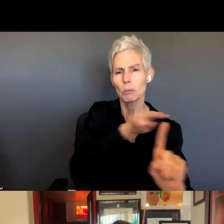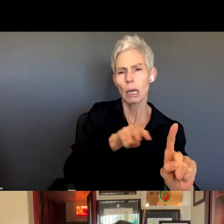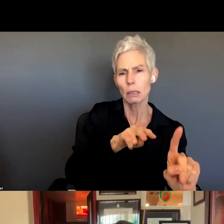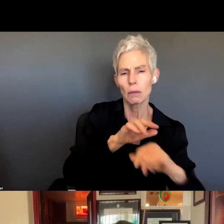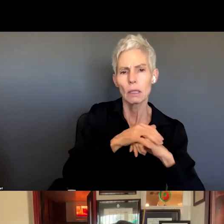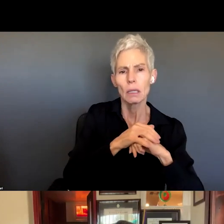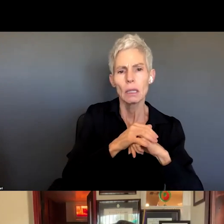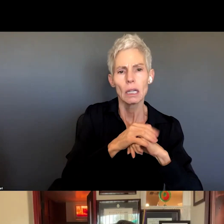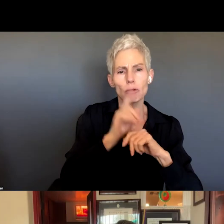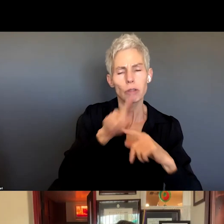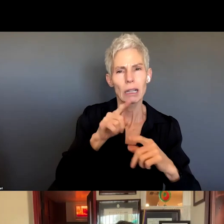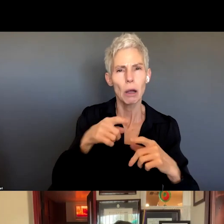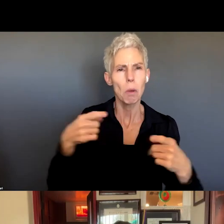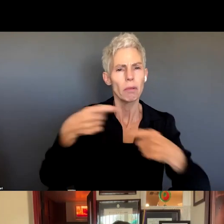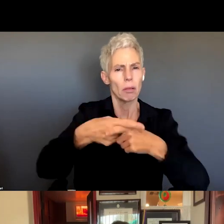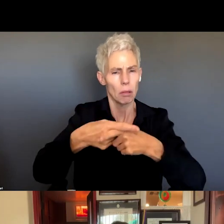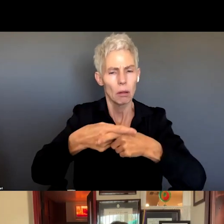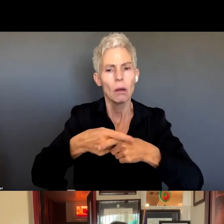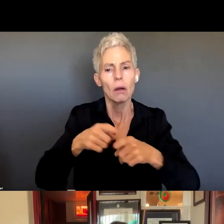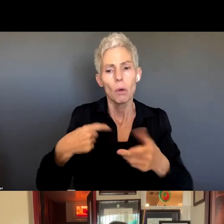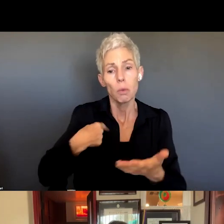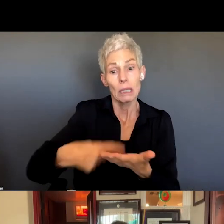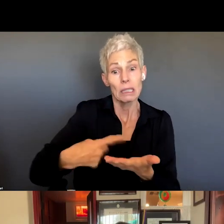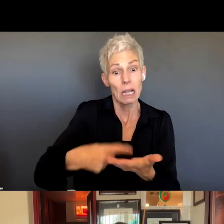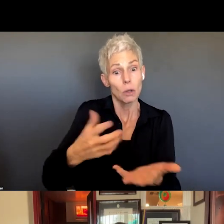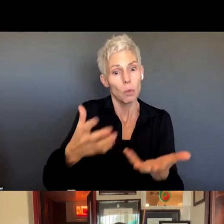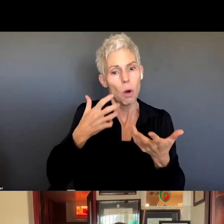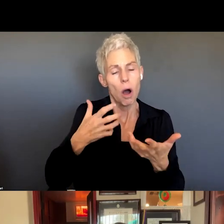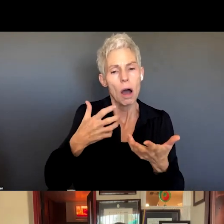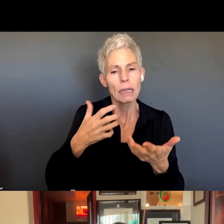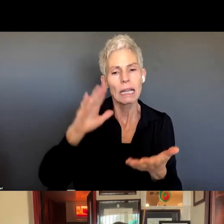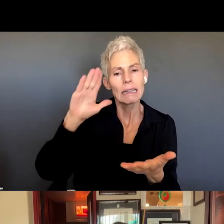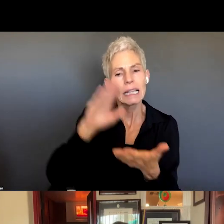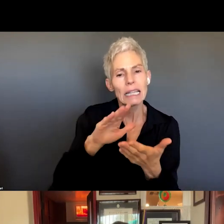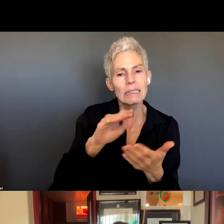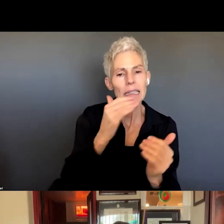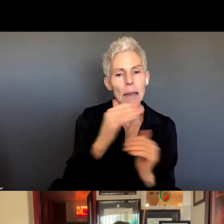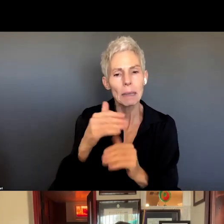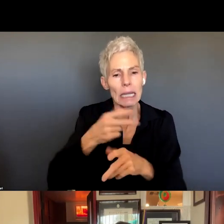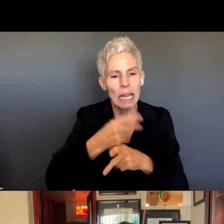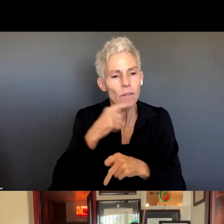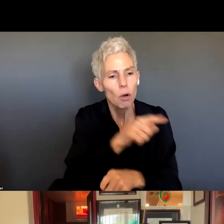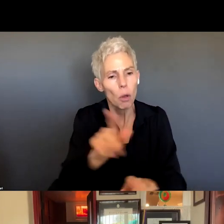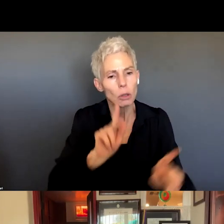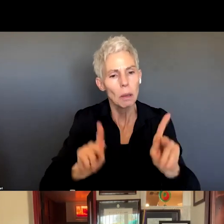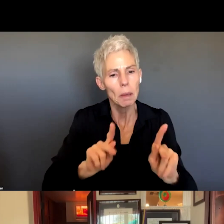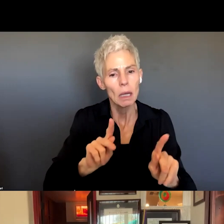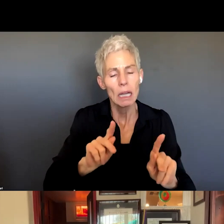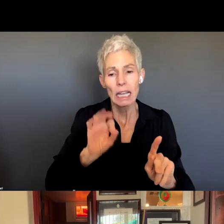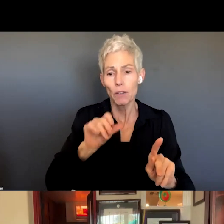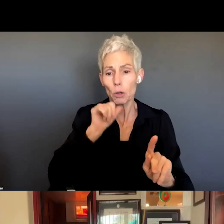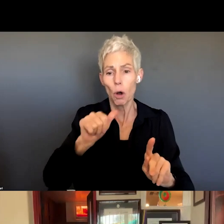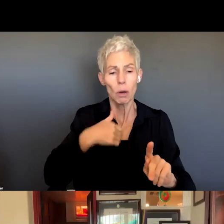it's kind of counterintuitive, but we all talk about wanting to do the least restrictive care for people. Well, if you don't have a crisis center, and I didn't